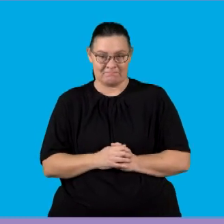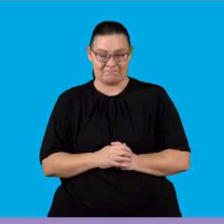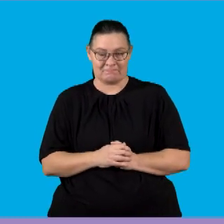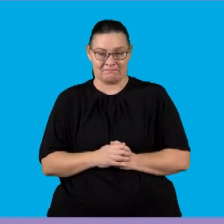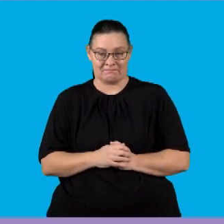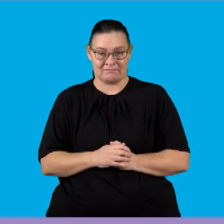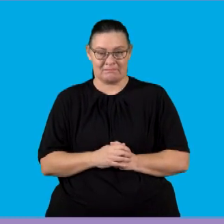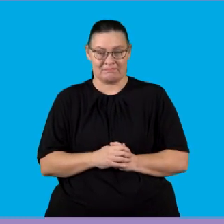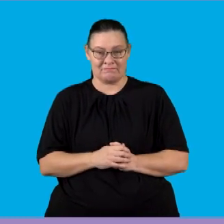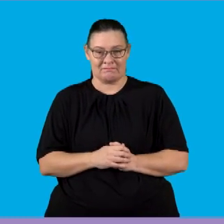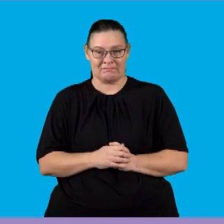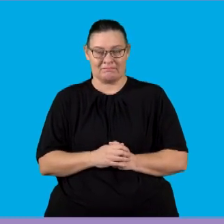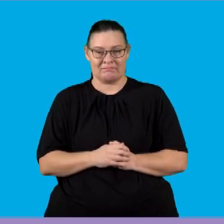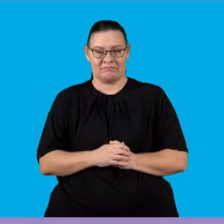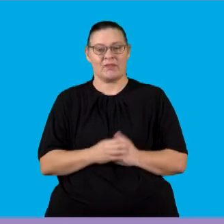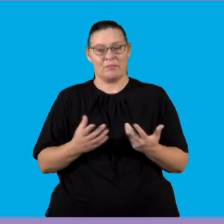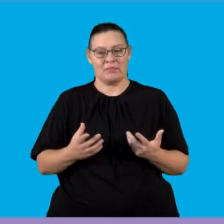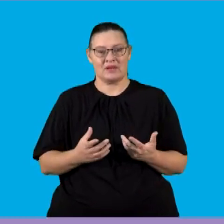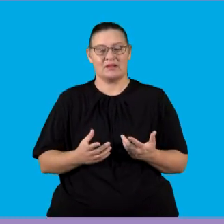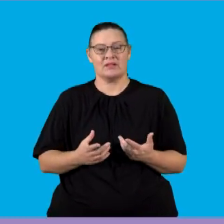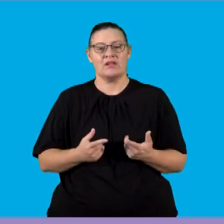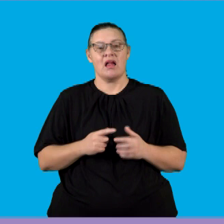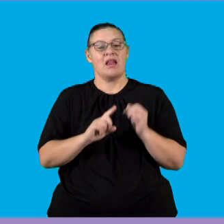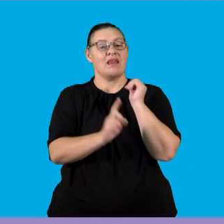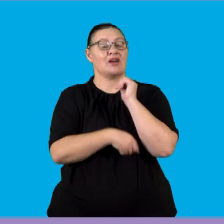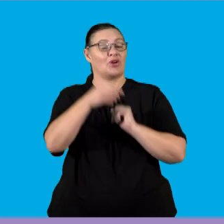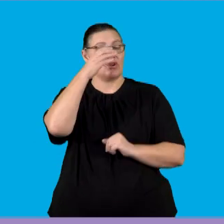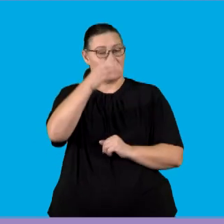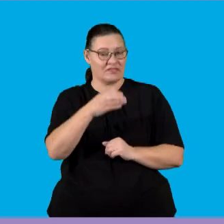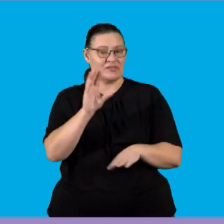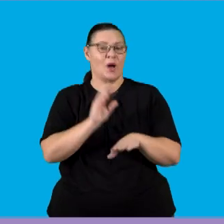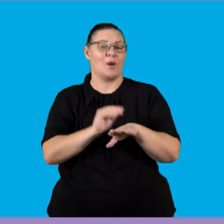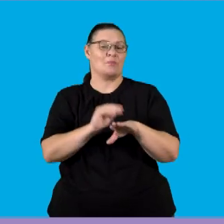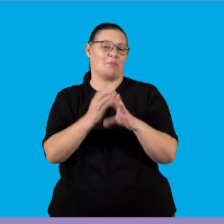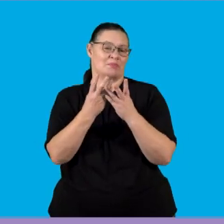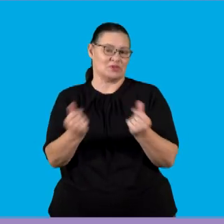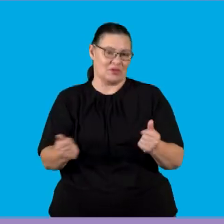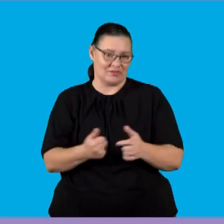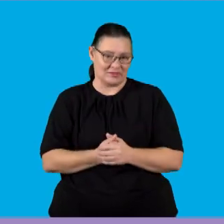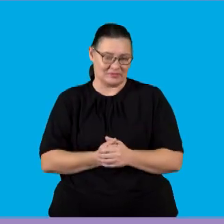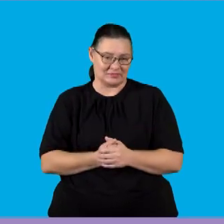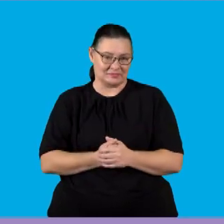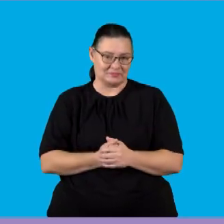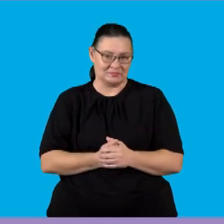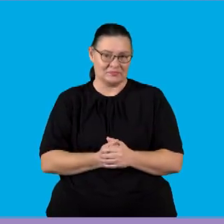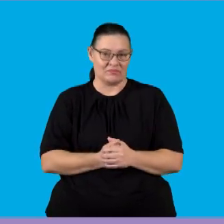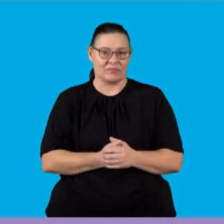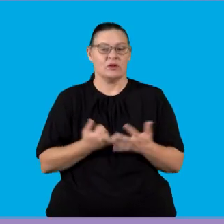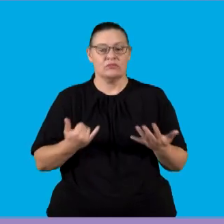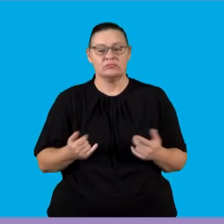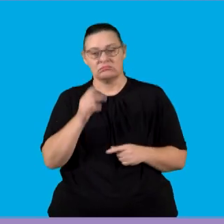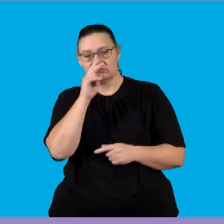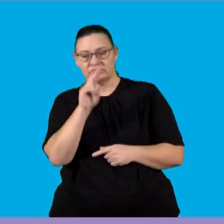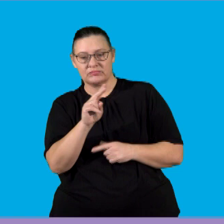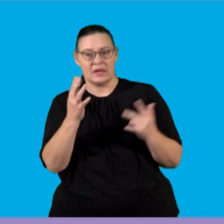2,01. Let's now finish off with the last concept in our concept map, and that is problem solving. So we are